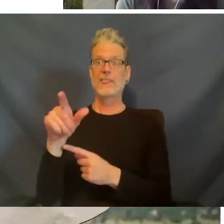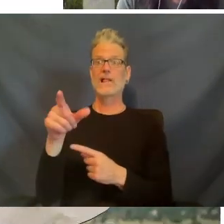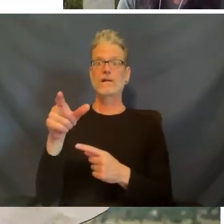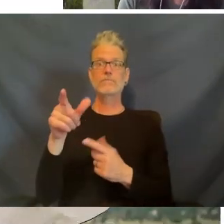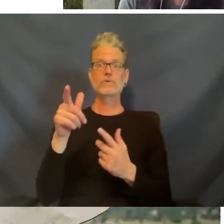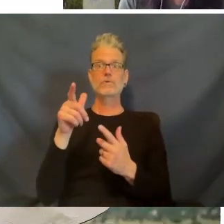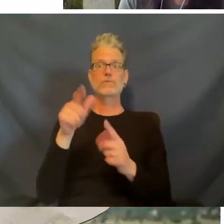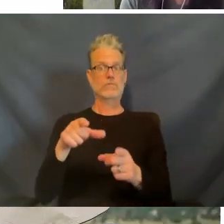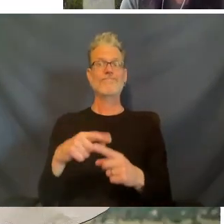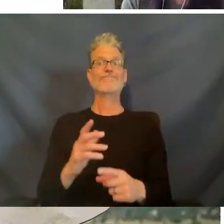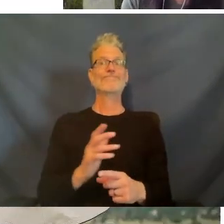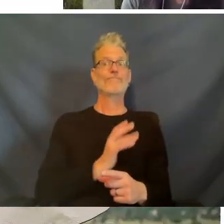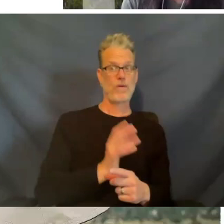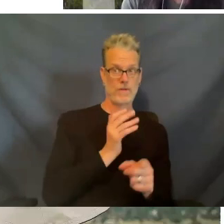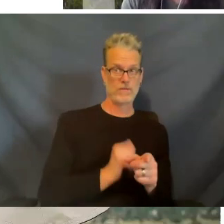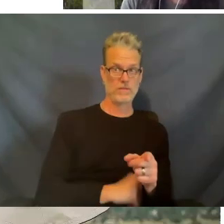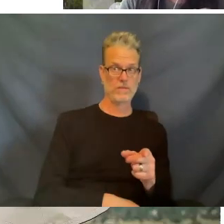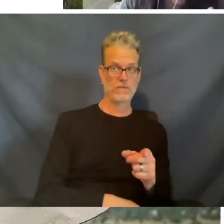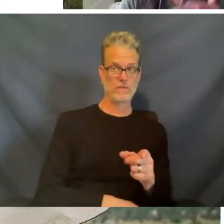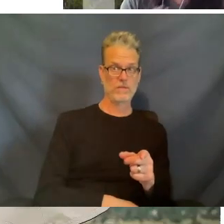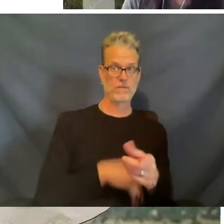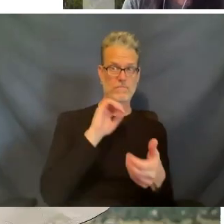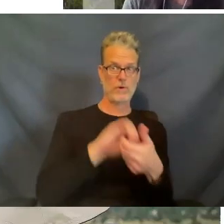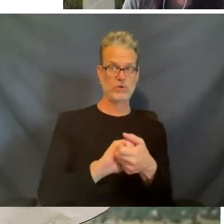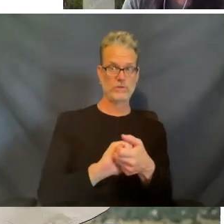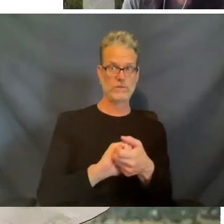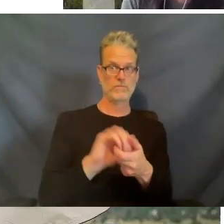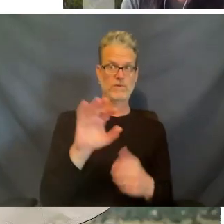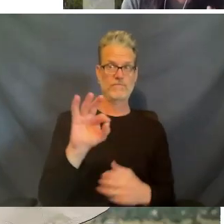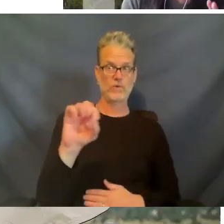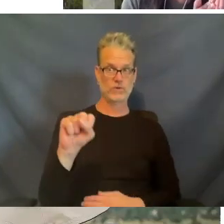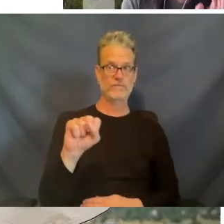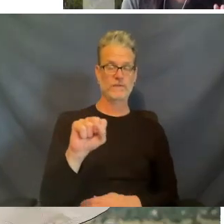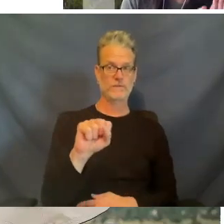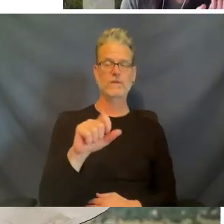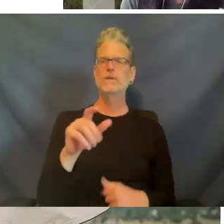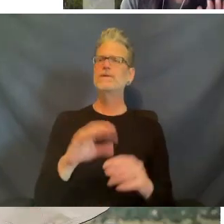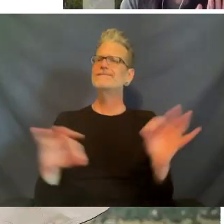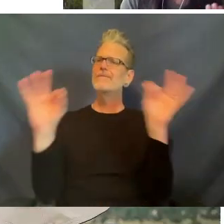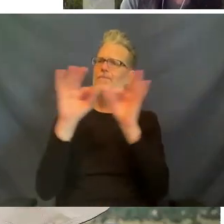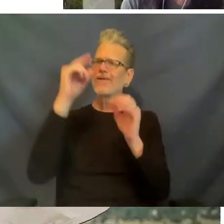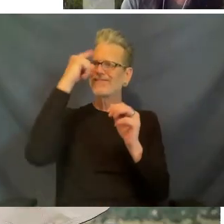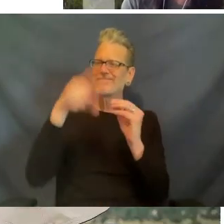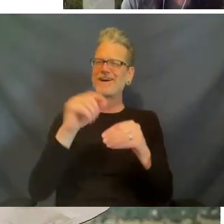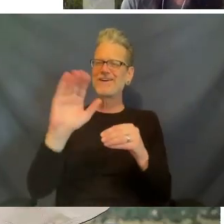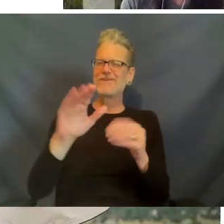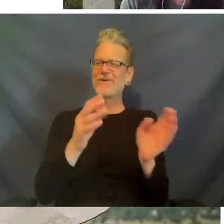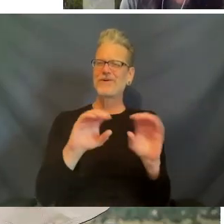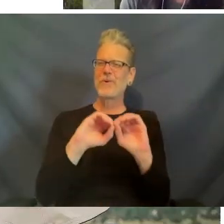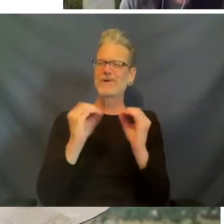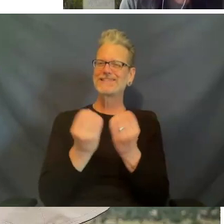path of formal partnership with the Forest Service, so a partnership agreement, it's important to think about your organization's